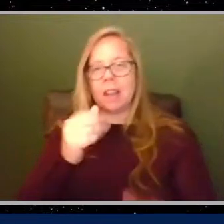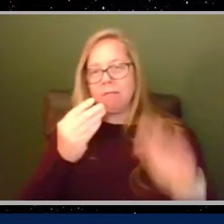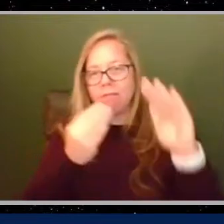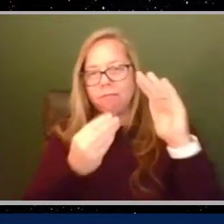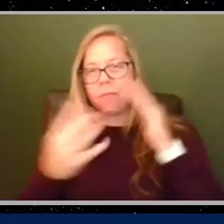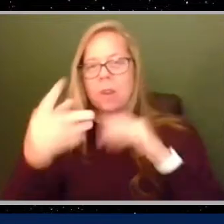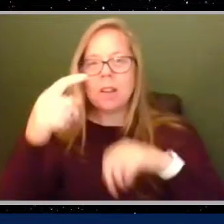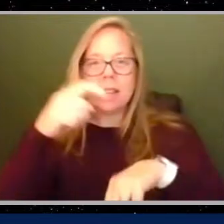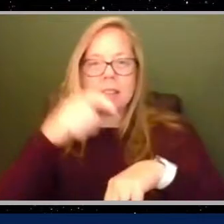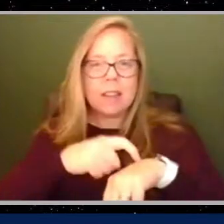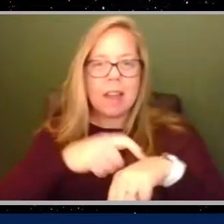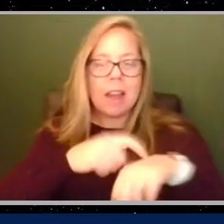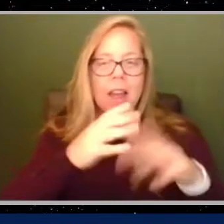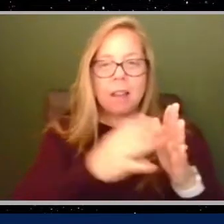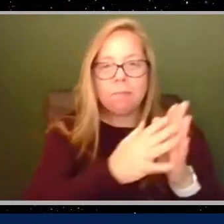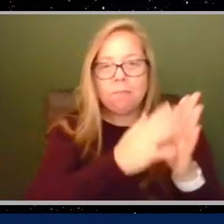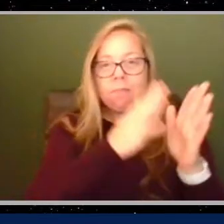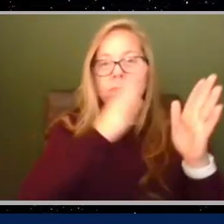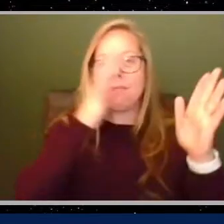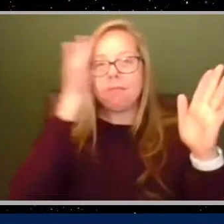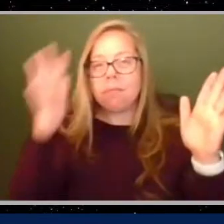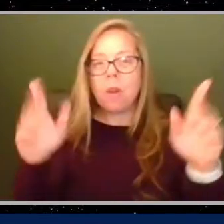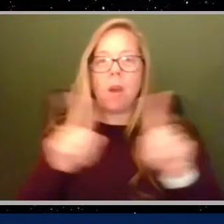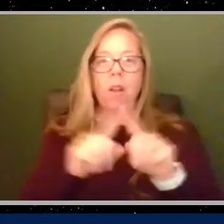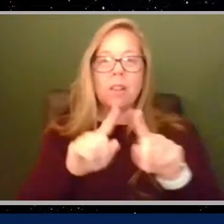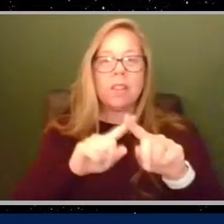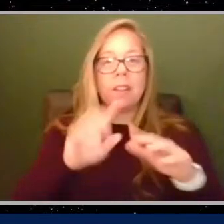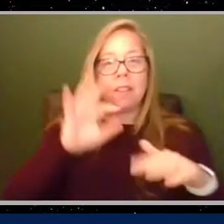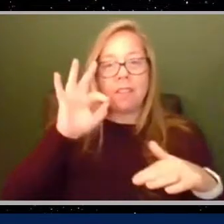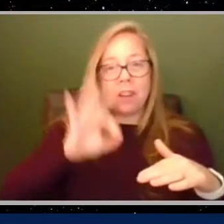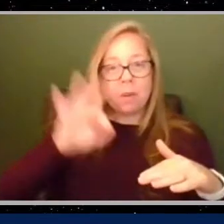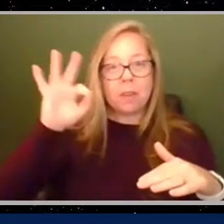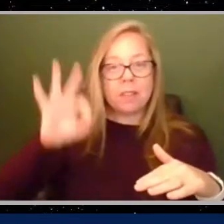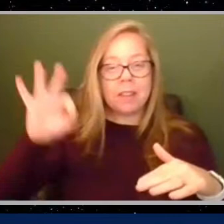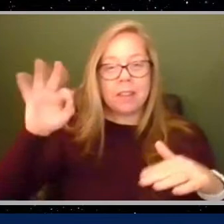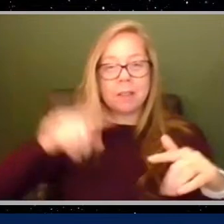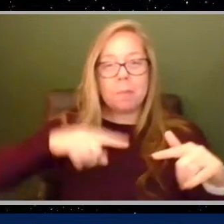space, but also the various frequencies that